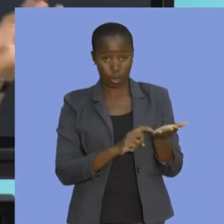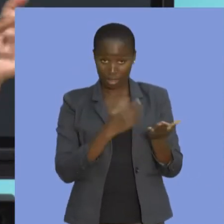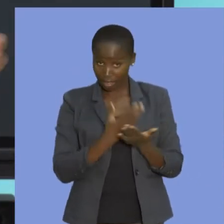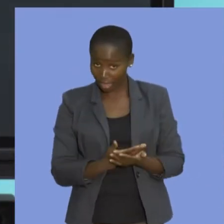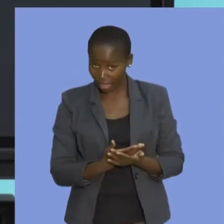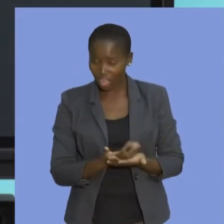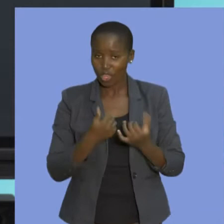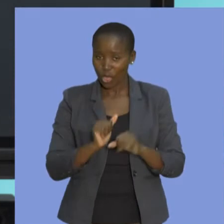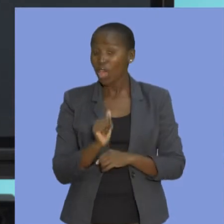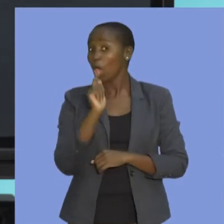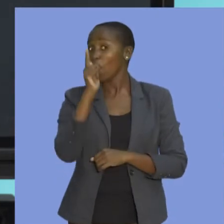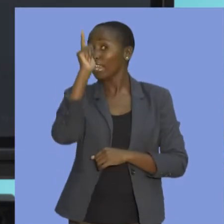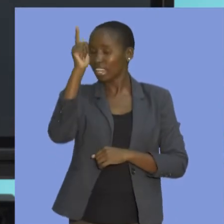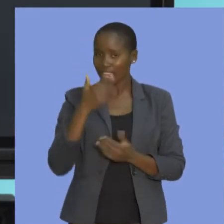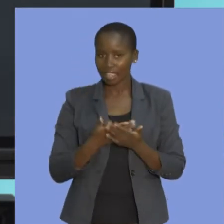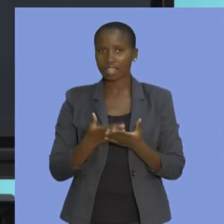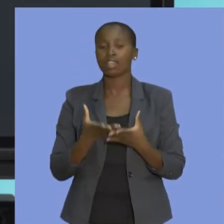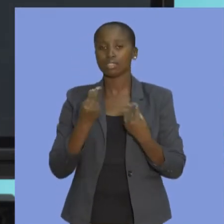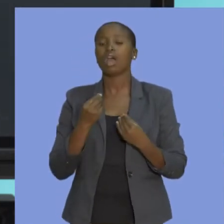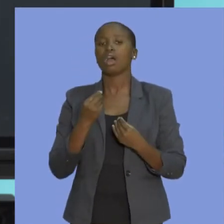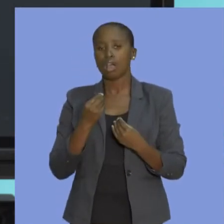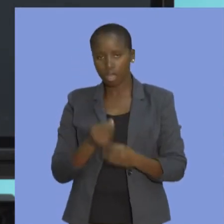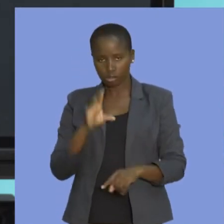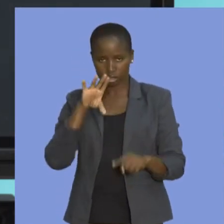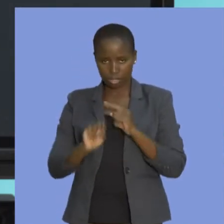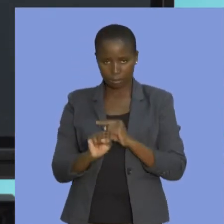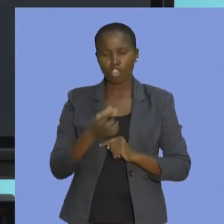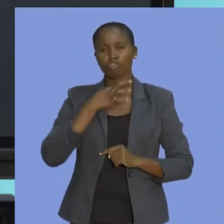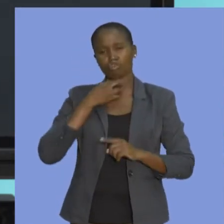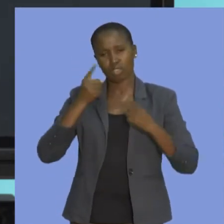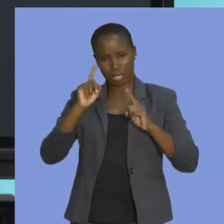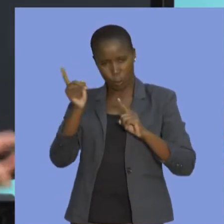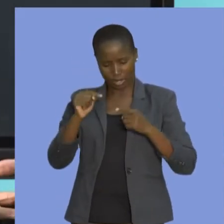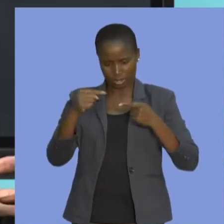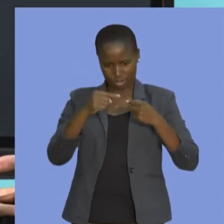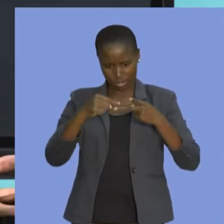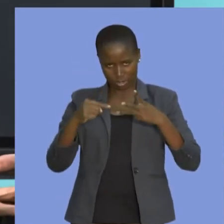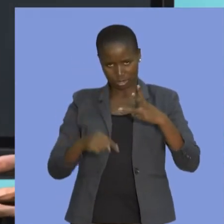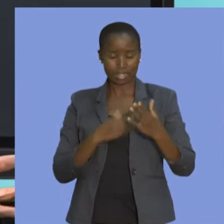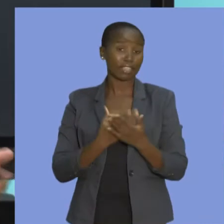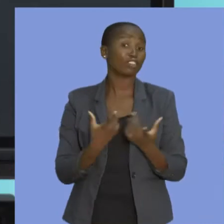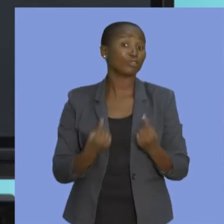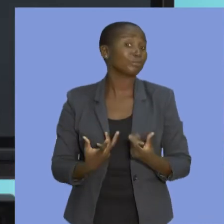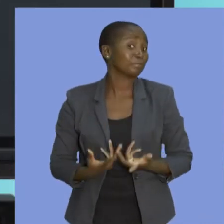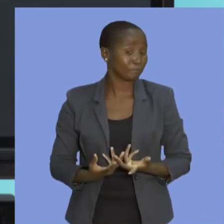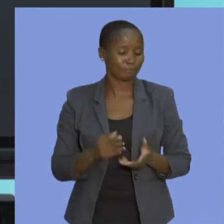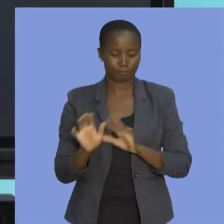to quantify what is this risk using a variable. Okay. What about the second question?